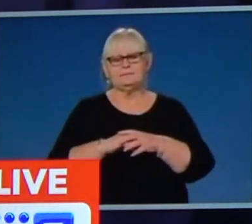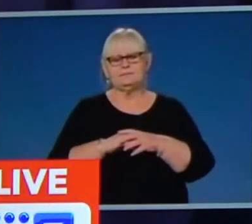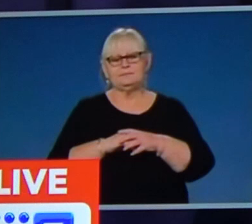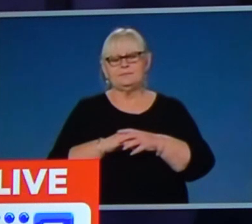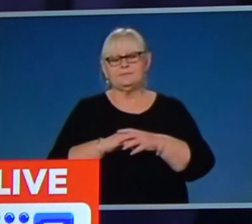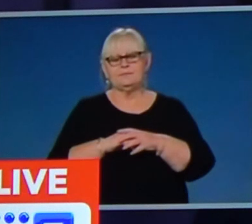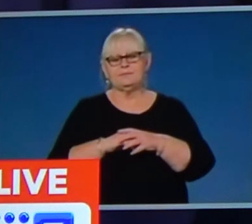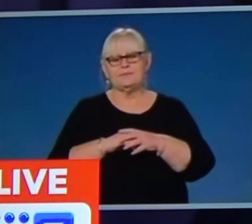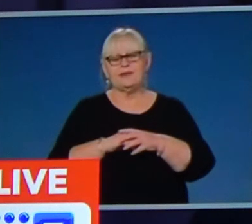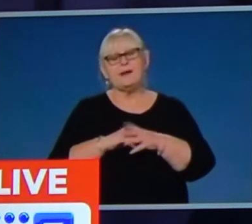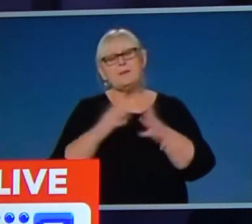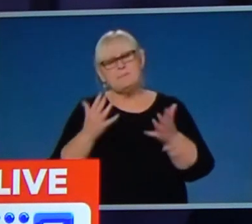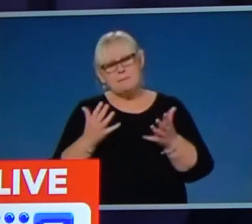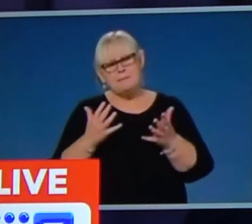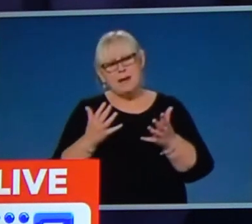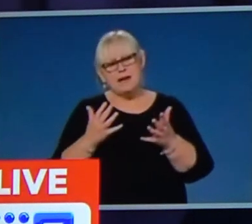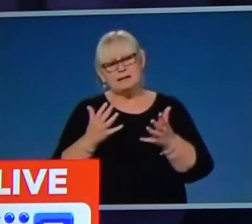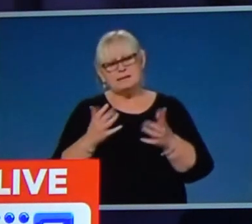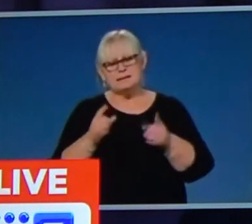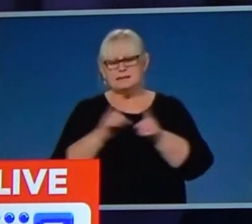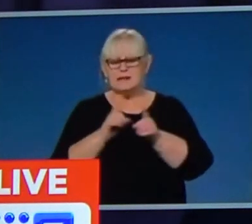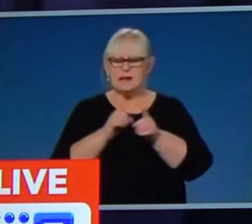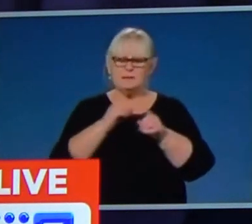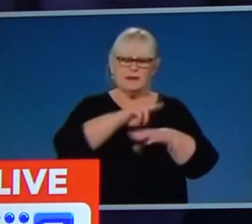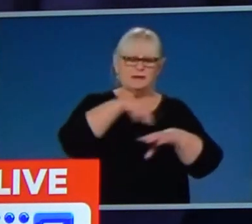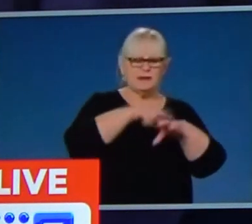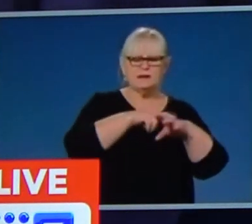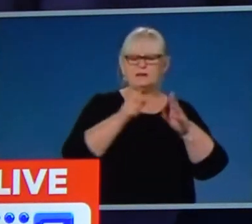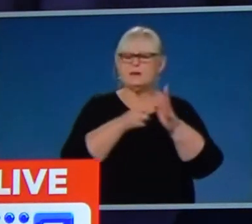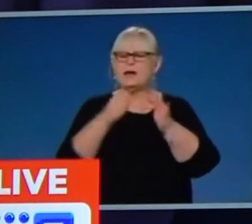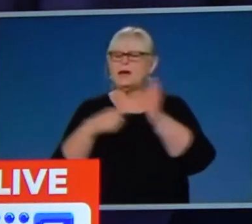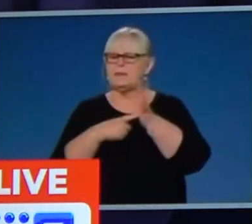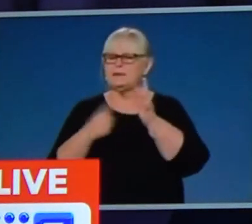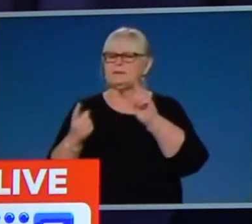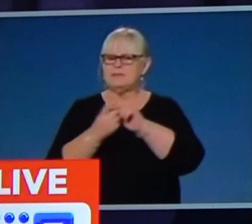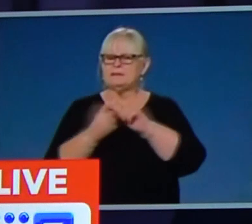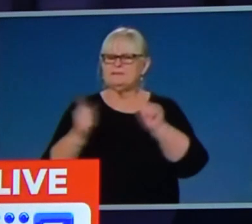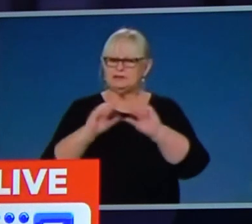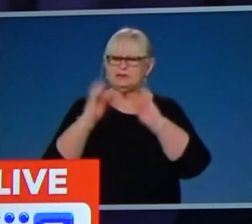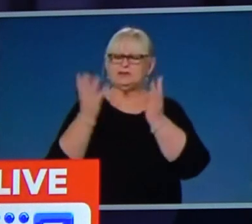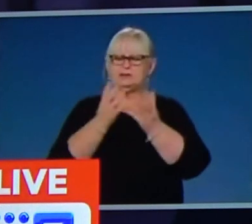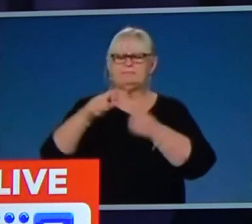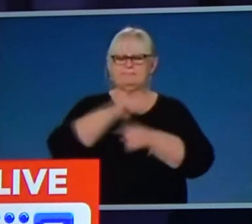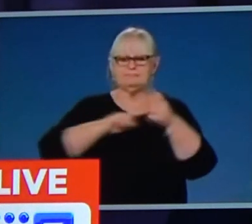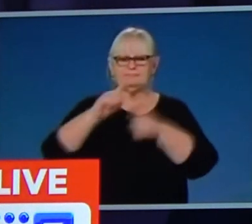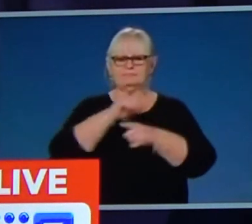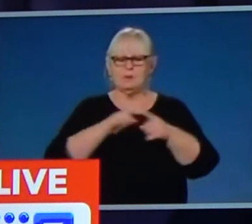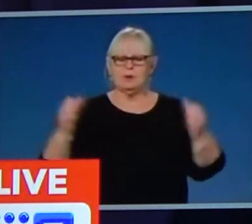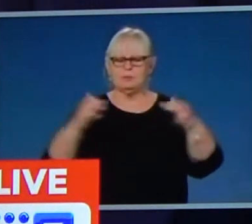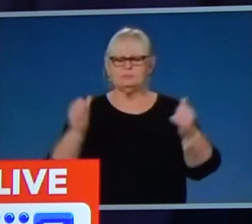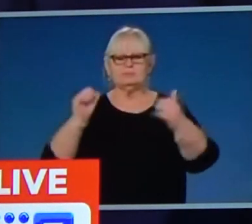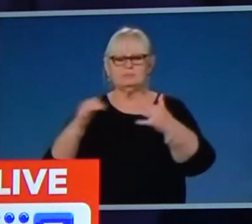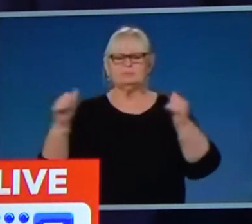It is also true, though, as the National Cabinet has met tonight, the National Cabinet that brings together all